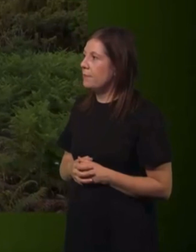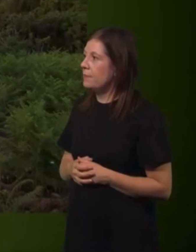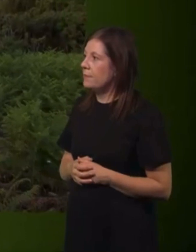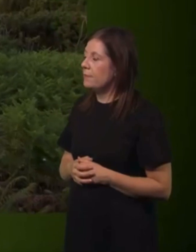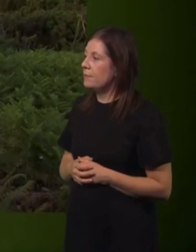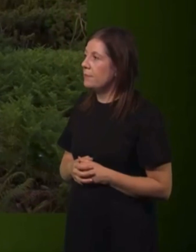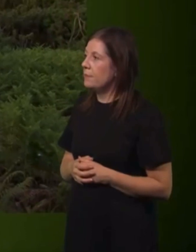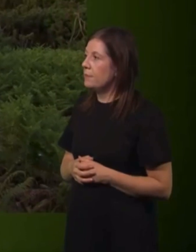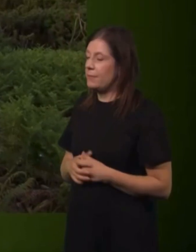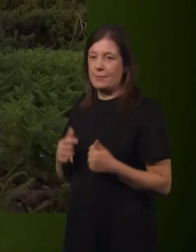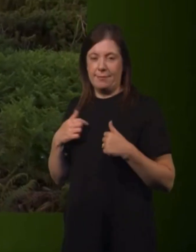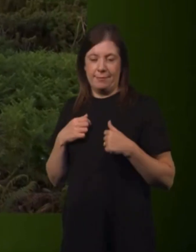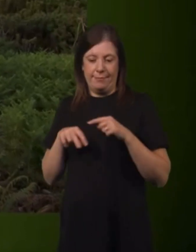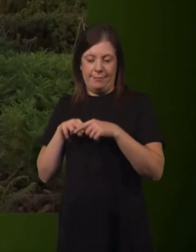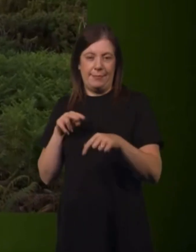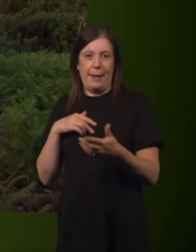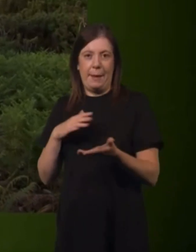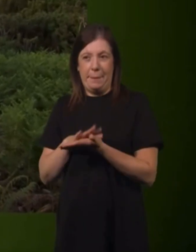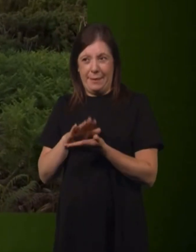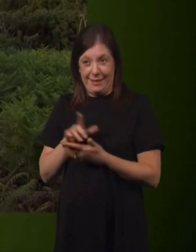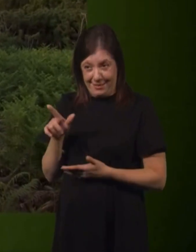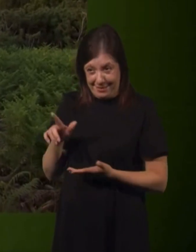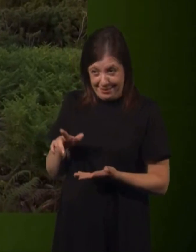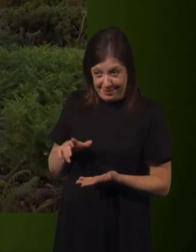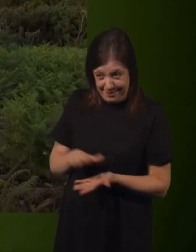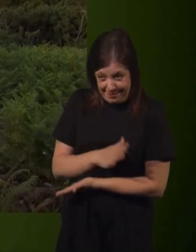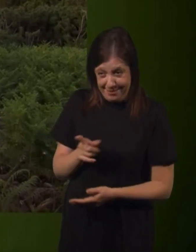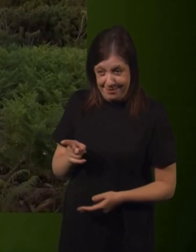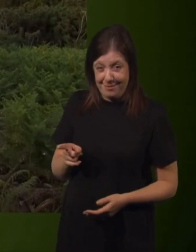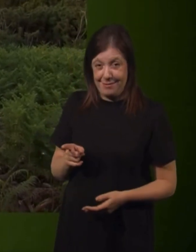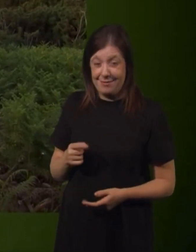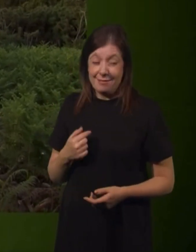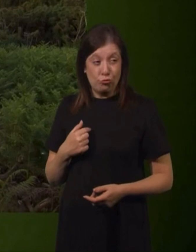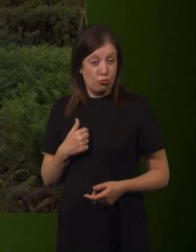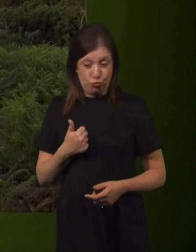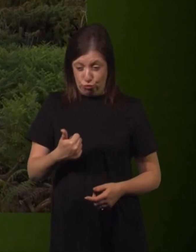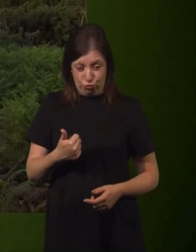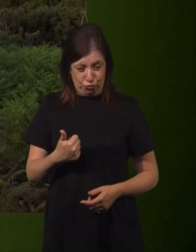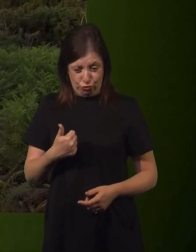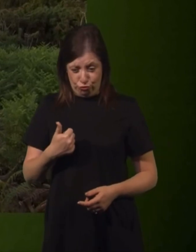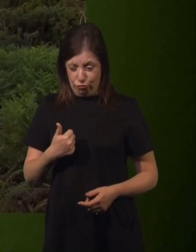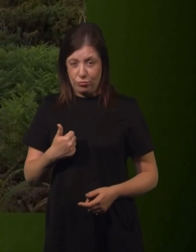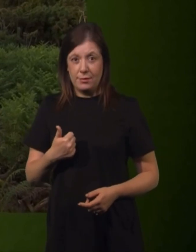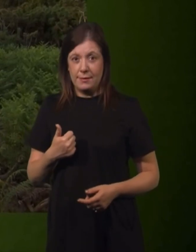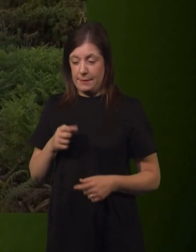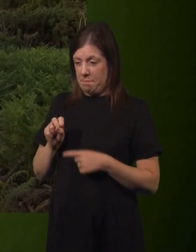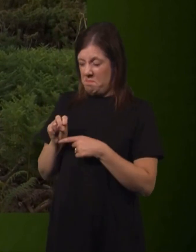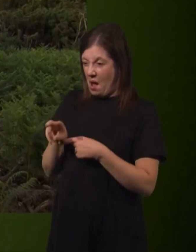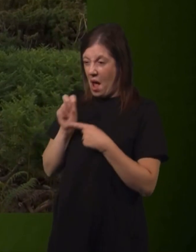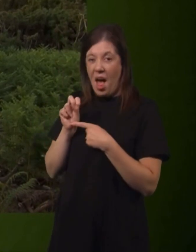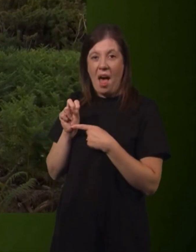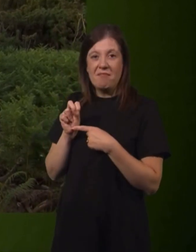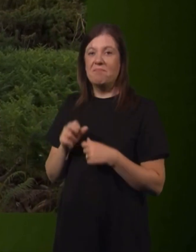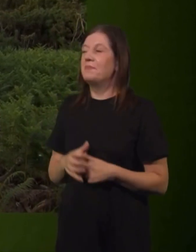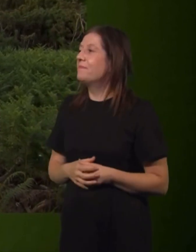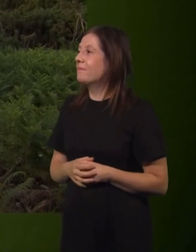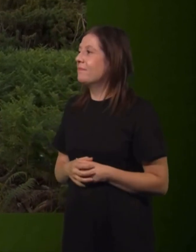Okay, what are you doing now? What are you doing? Yeah. Are you chuffed? I'm chuffed. Are you chuffed with your tongue? I'm chuffed with my tongue. With your forked tongue.